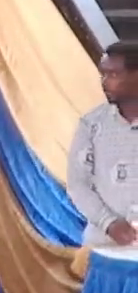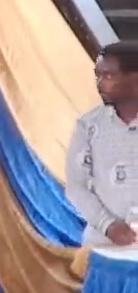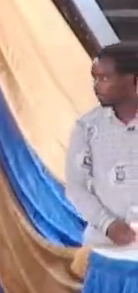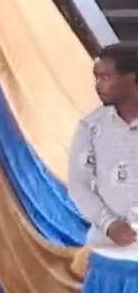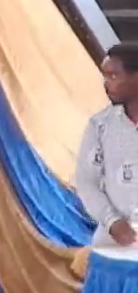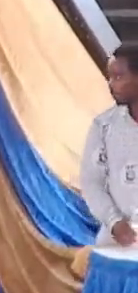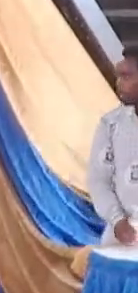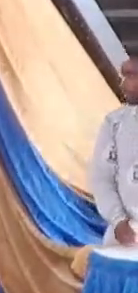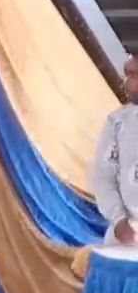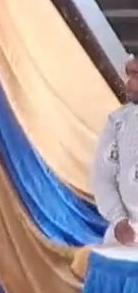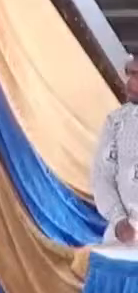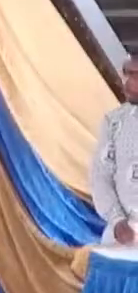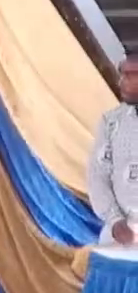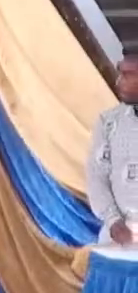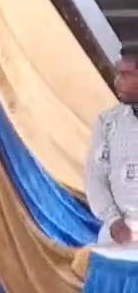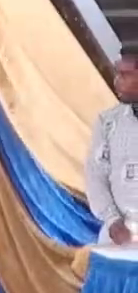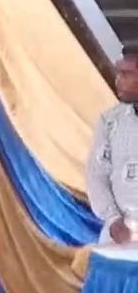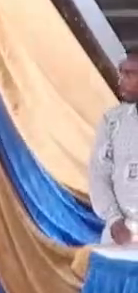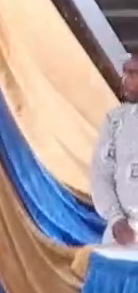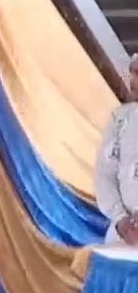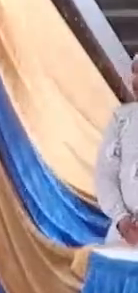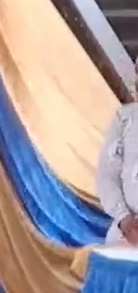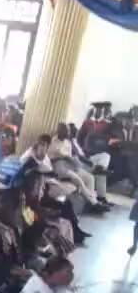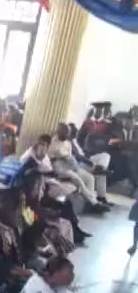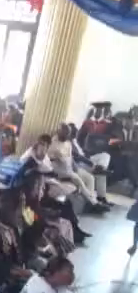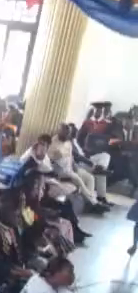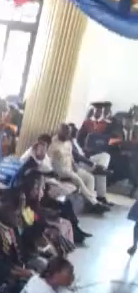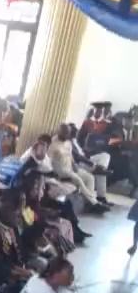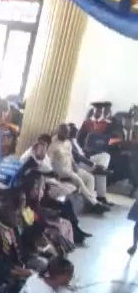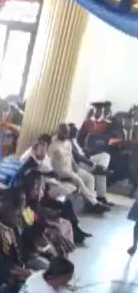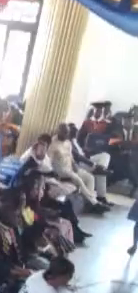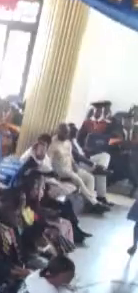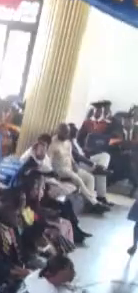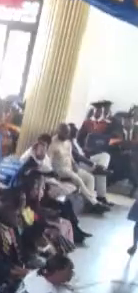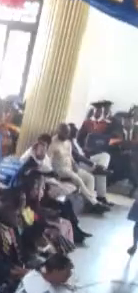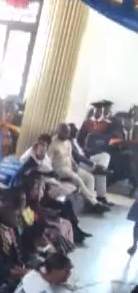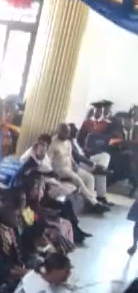Bachelor of Science in Engineering, second class upper division.